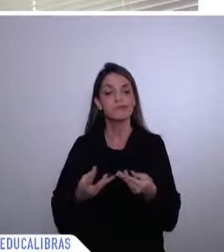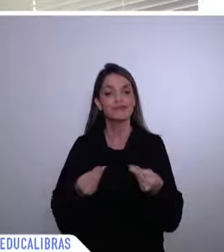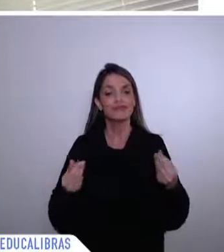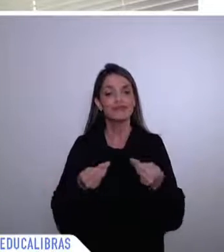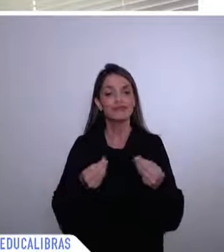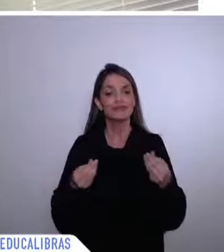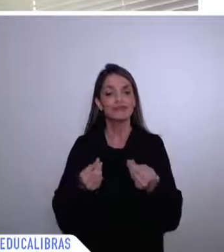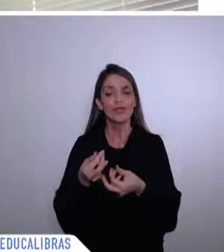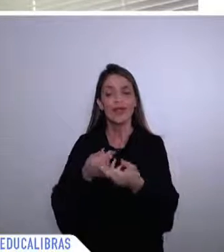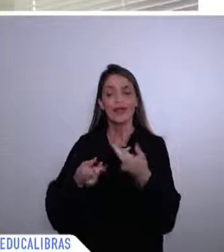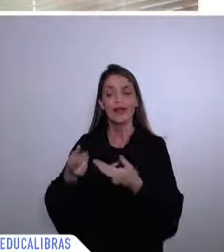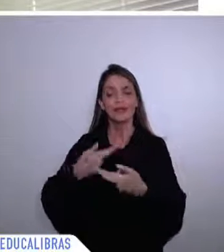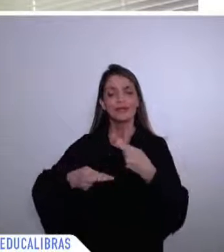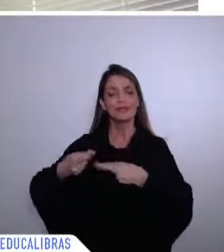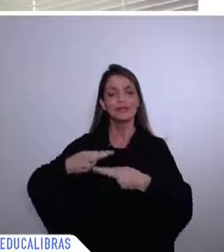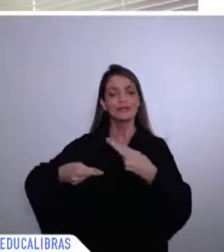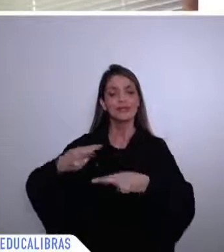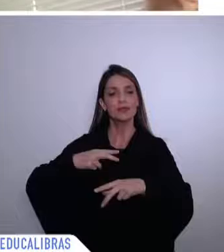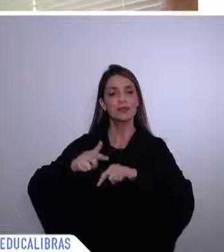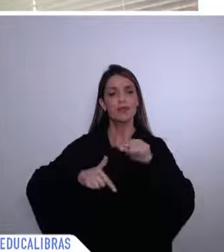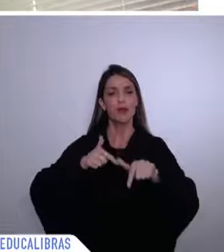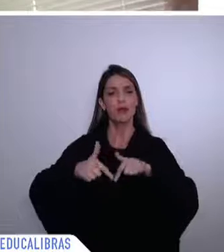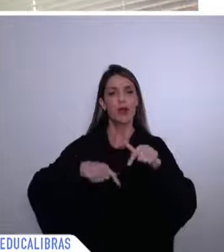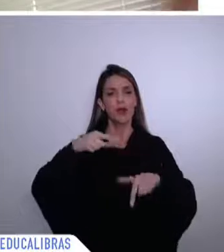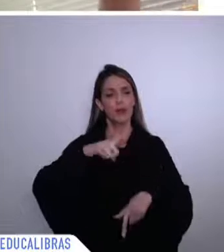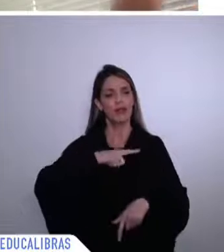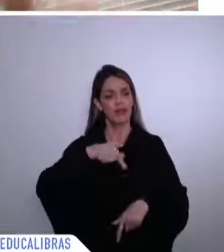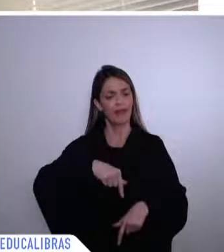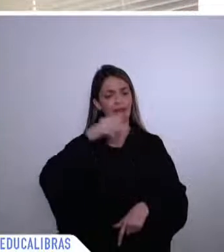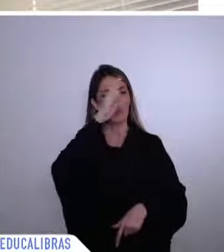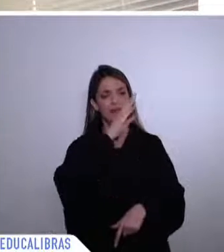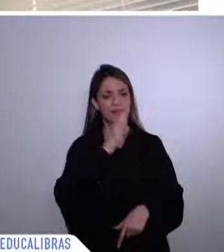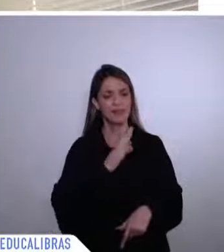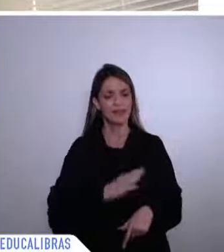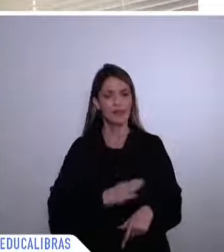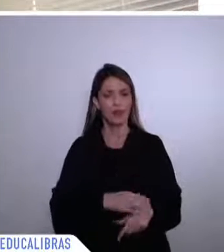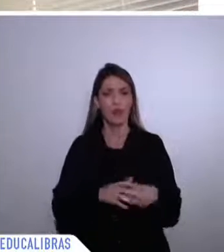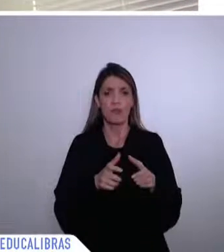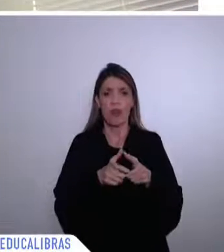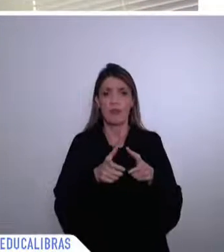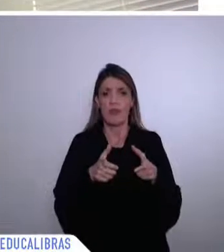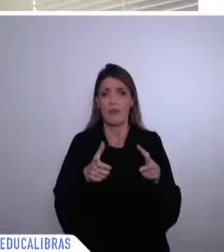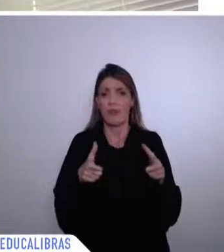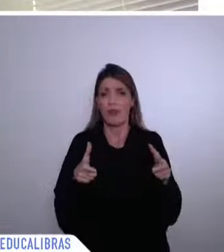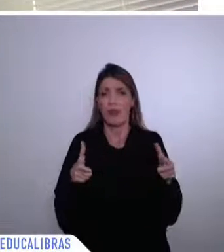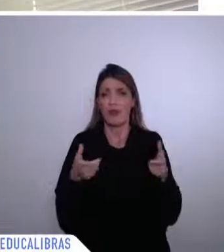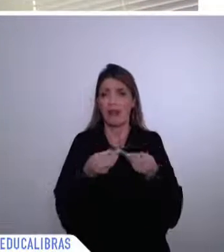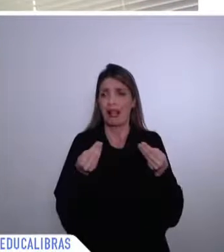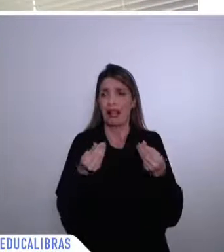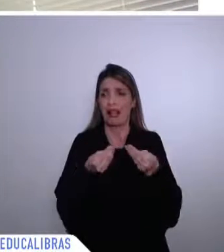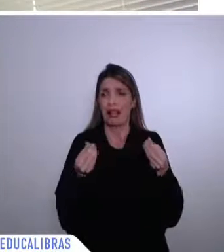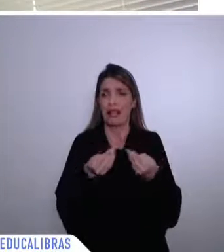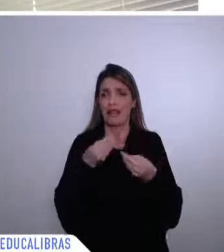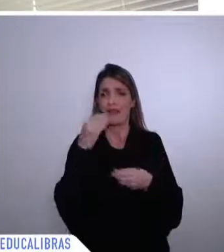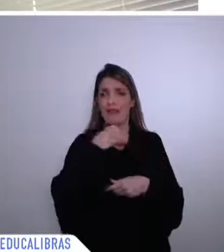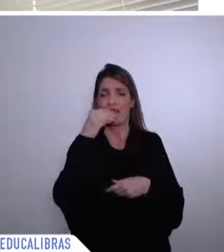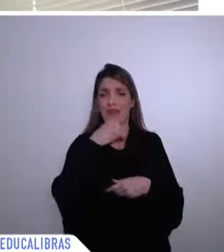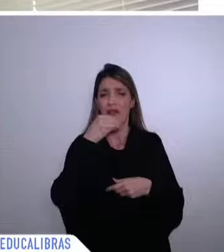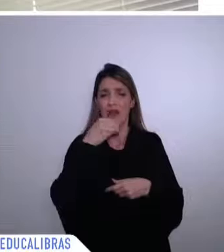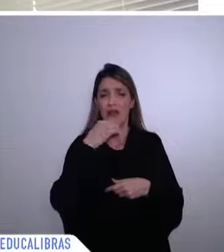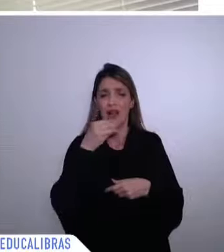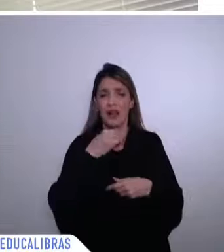this process of breaking down the labor relations in Brazil has been on the